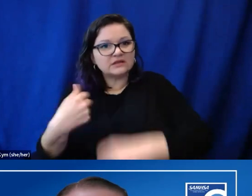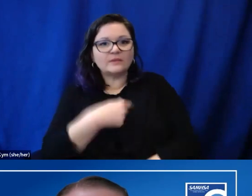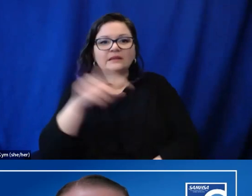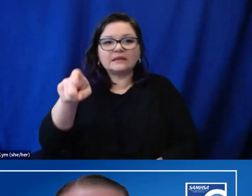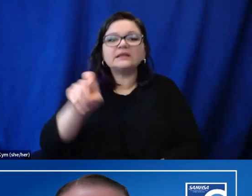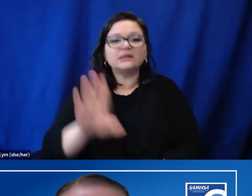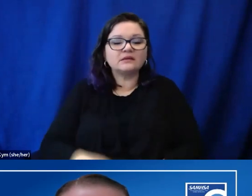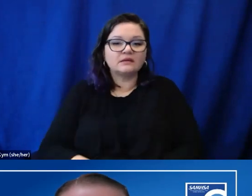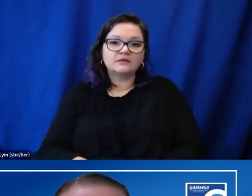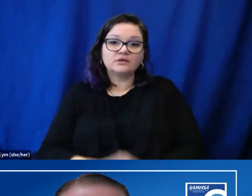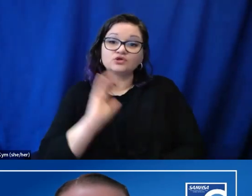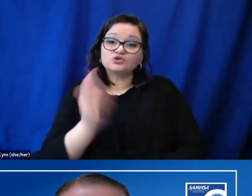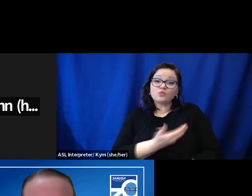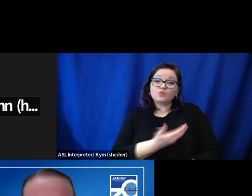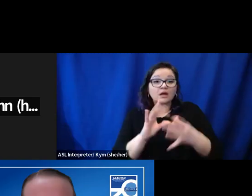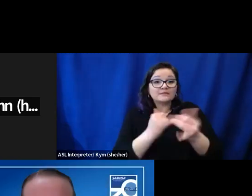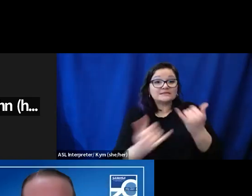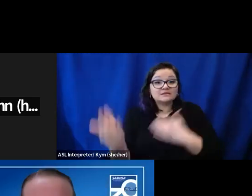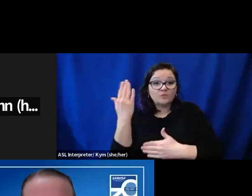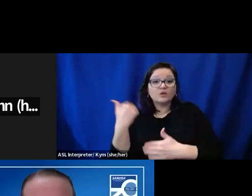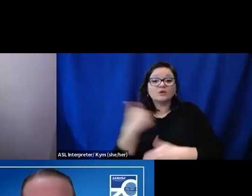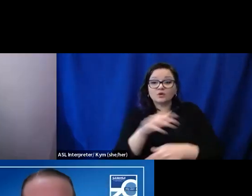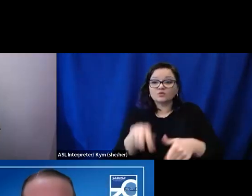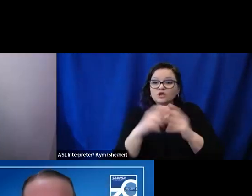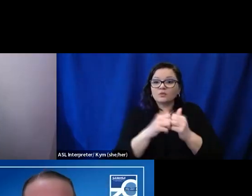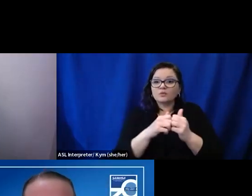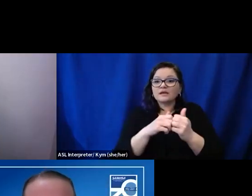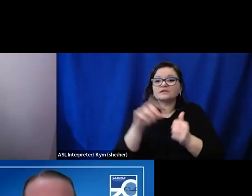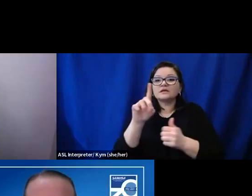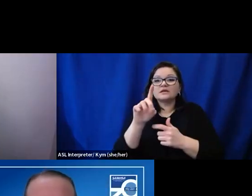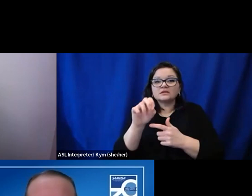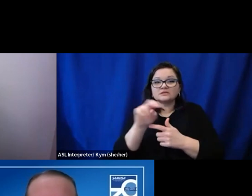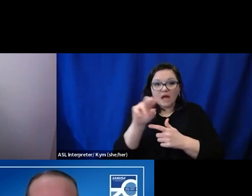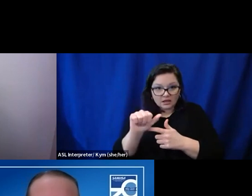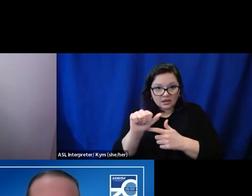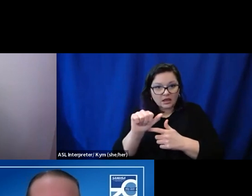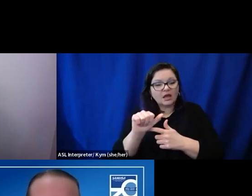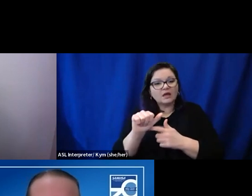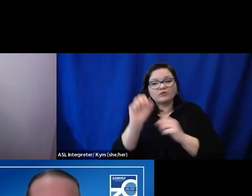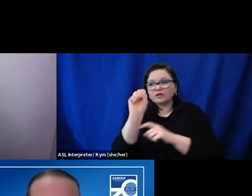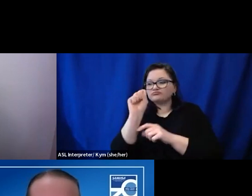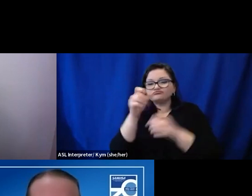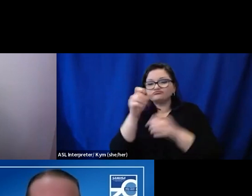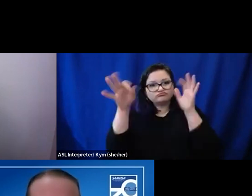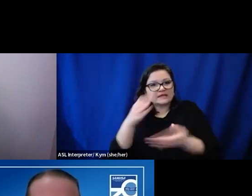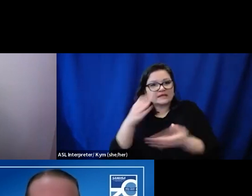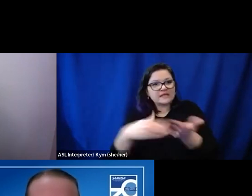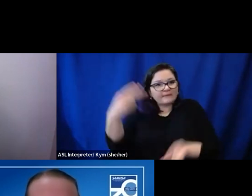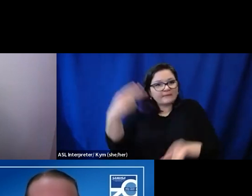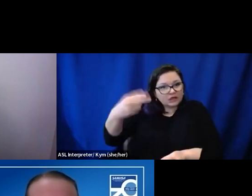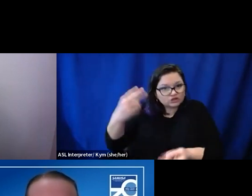remarks this morning, we're going to start with Donna providing a bit of history about